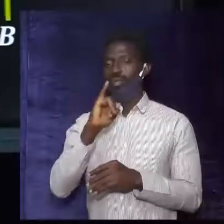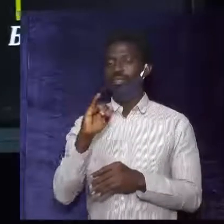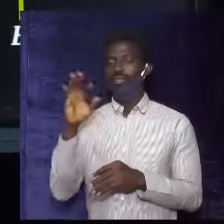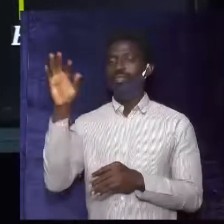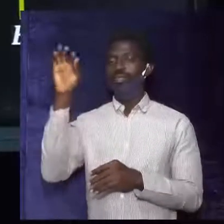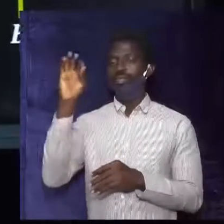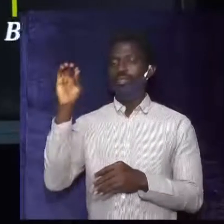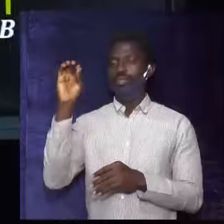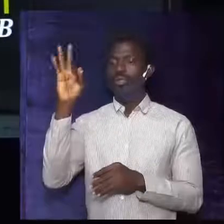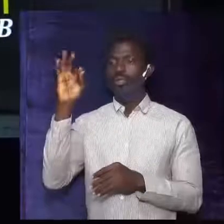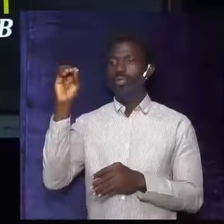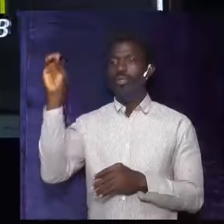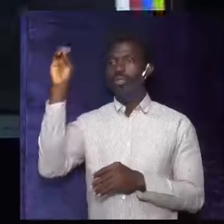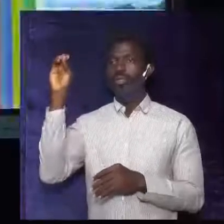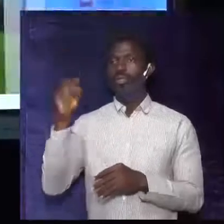Let's move on quickly.